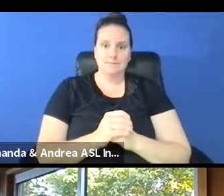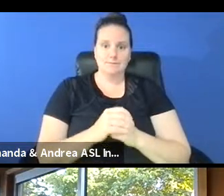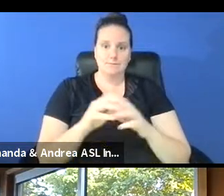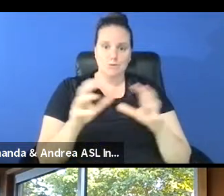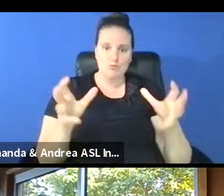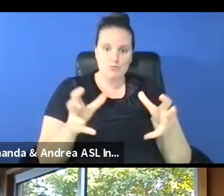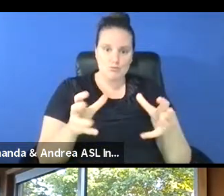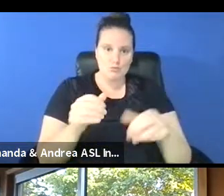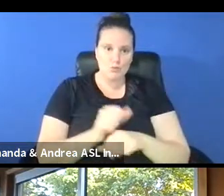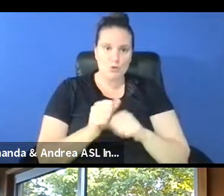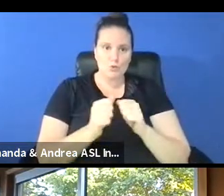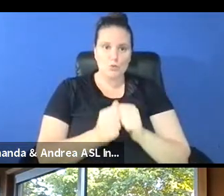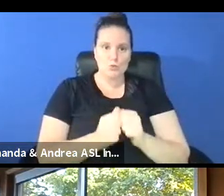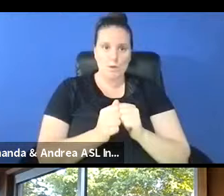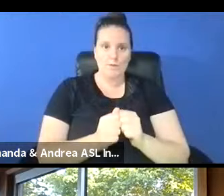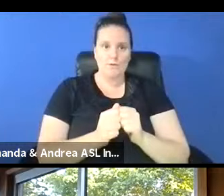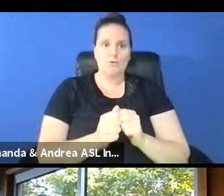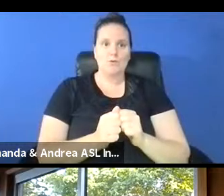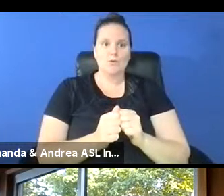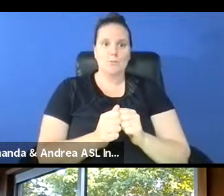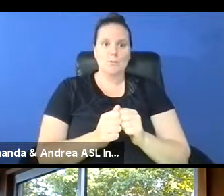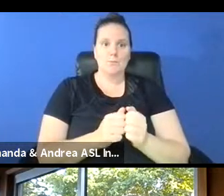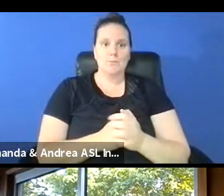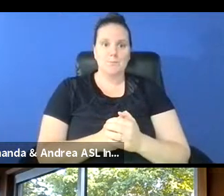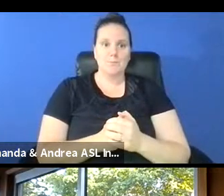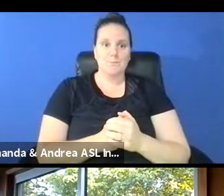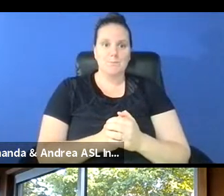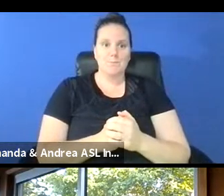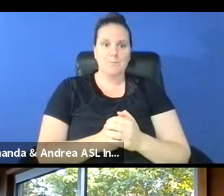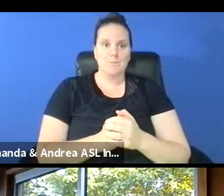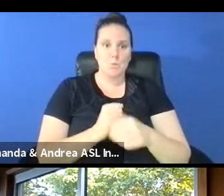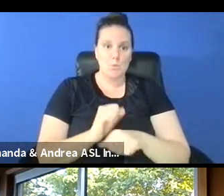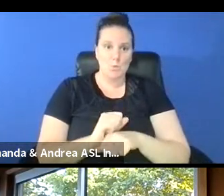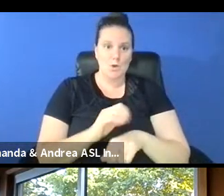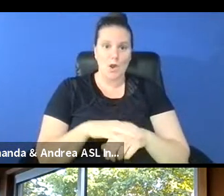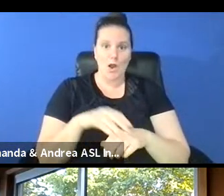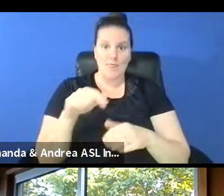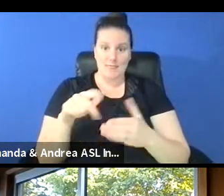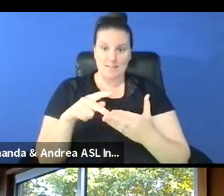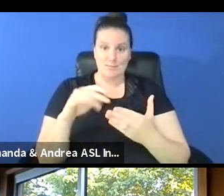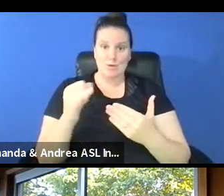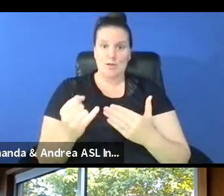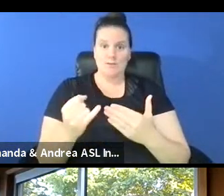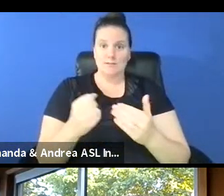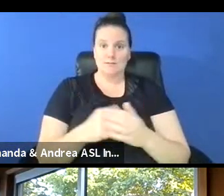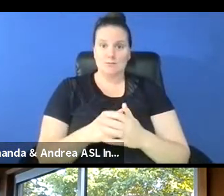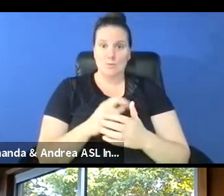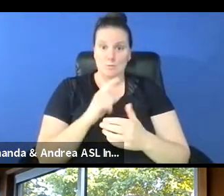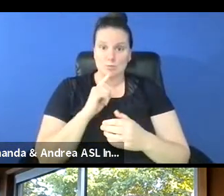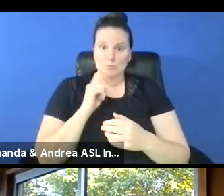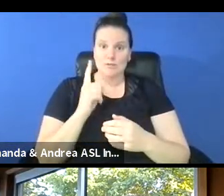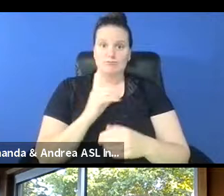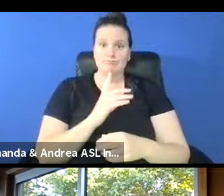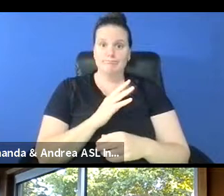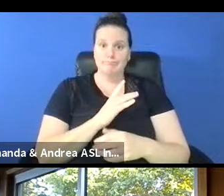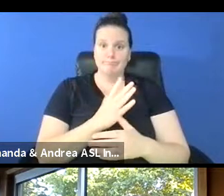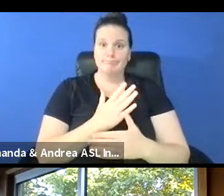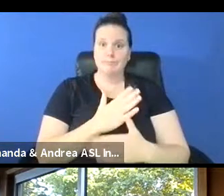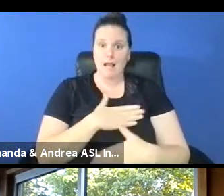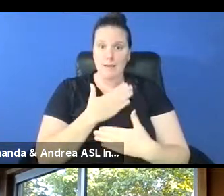work together to work on this project. So I'm really glad for our